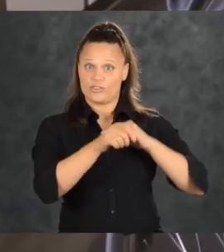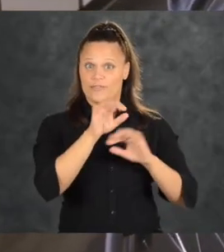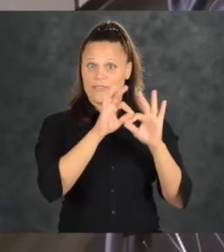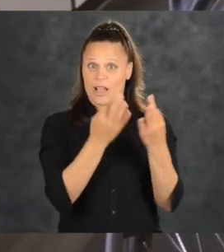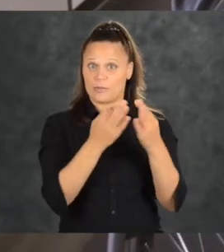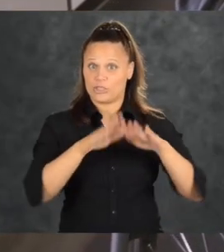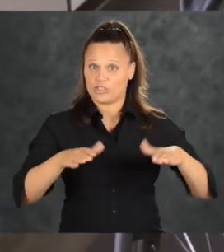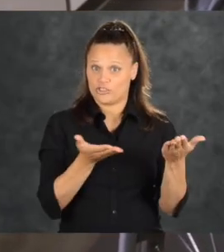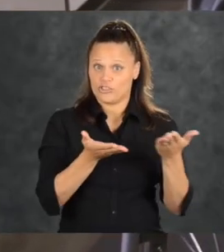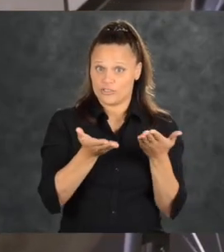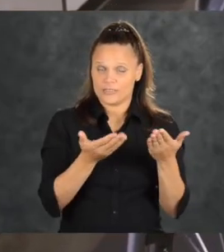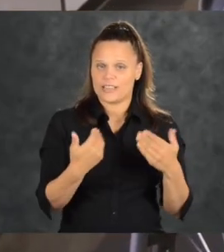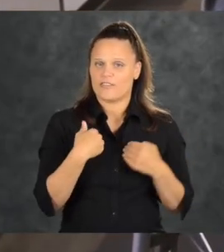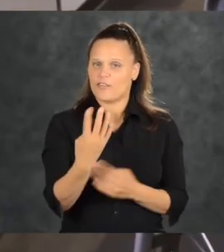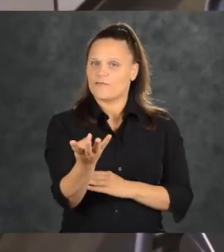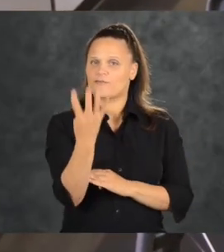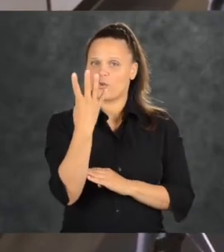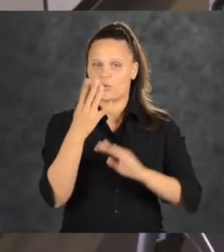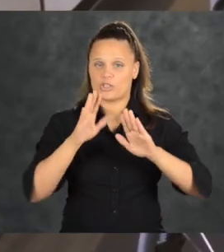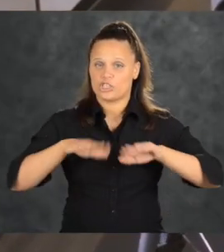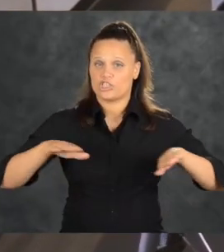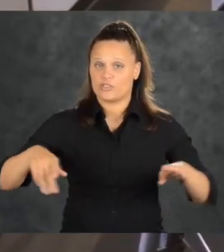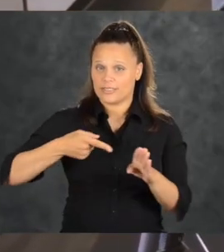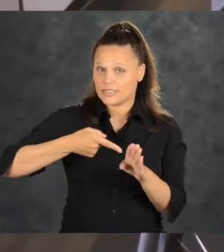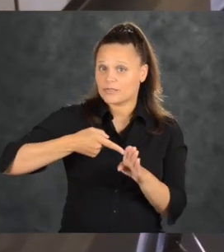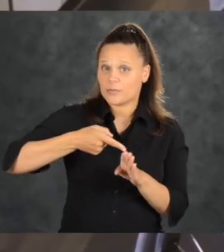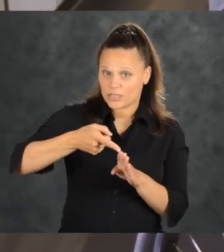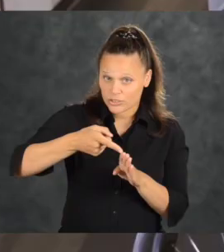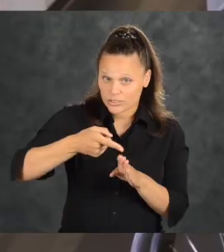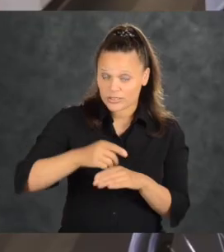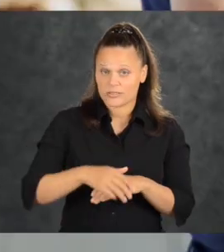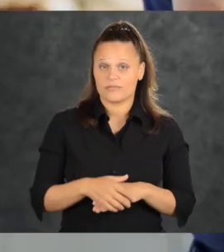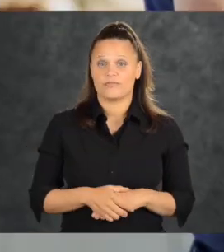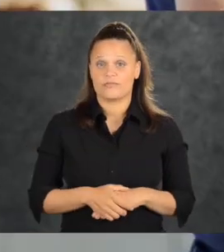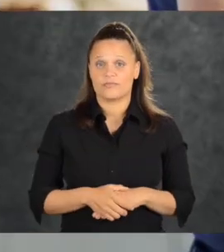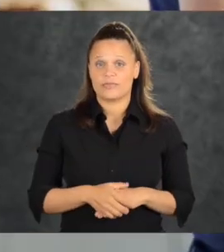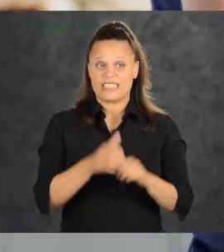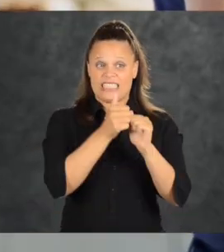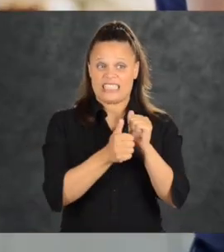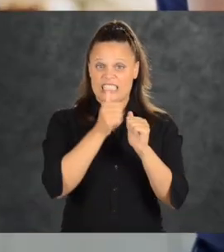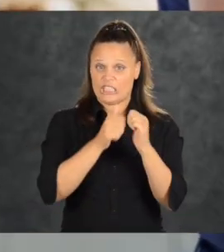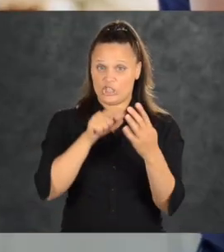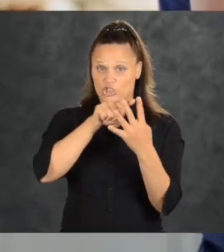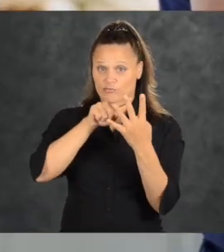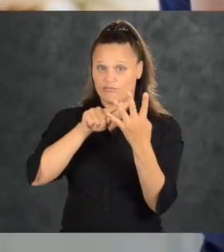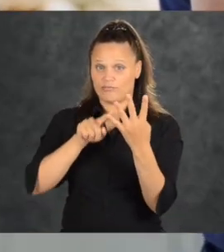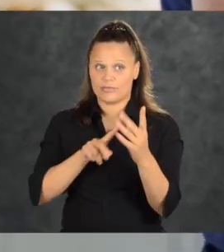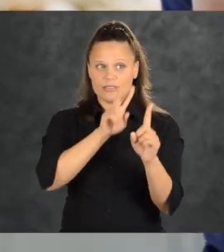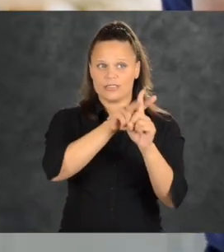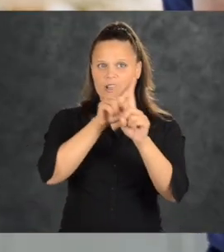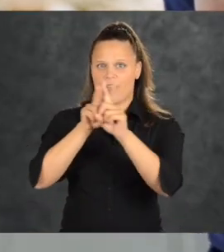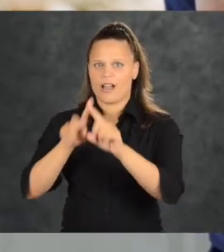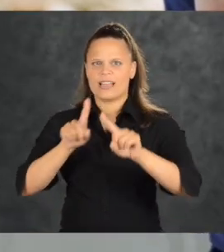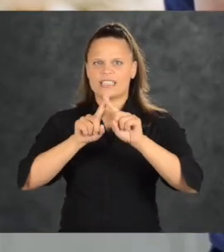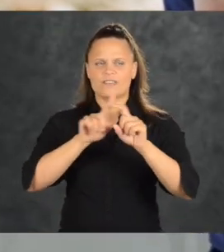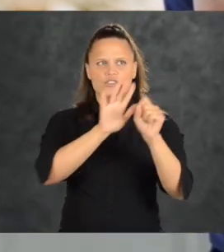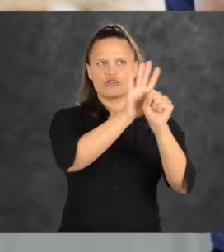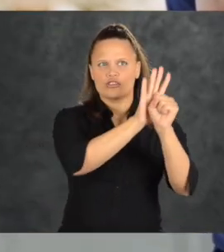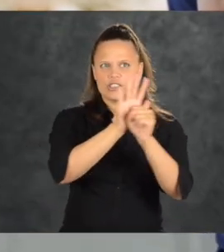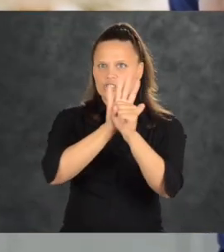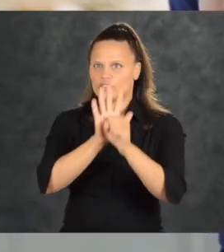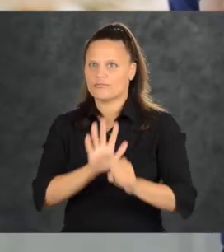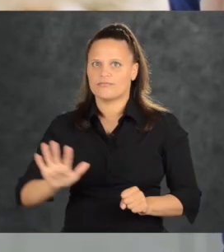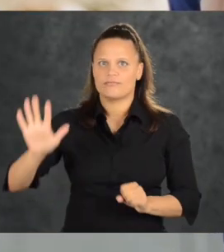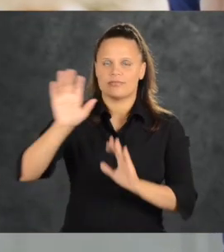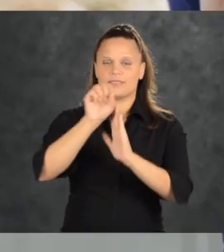with a laptop, smiles in an office setting. In this video, we'll review how the program helps people with varying levels of disabilities access rewarding